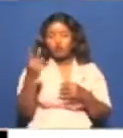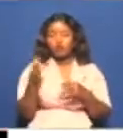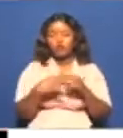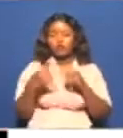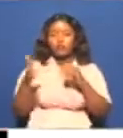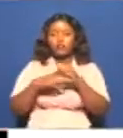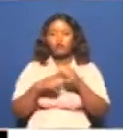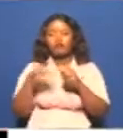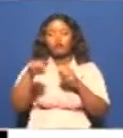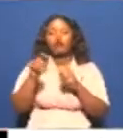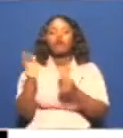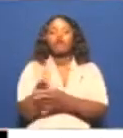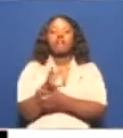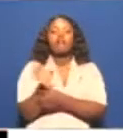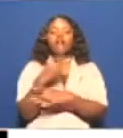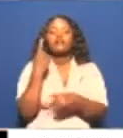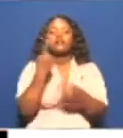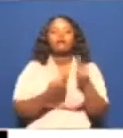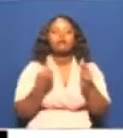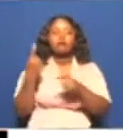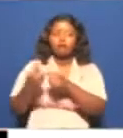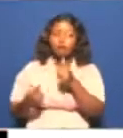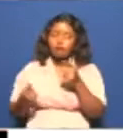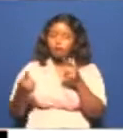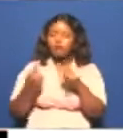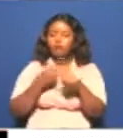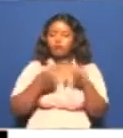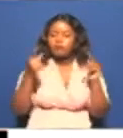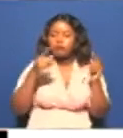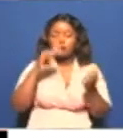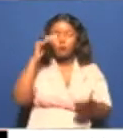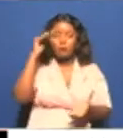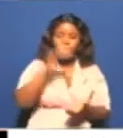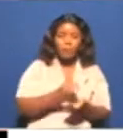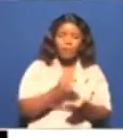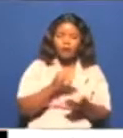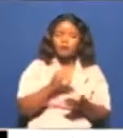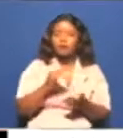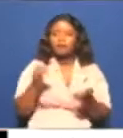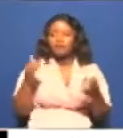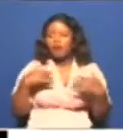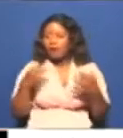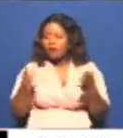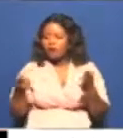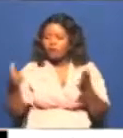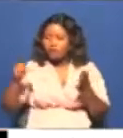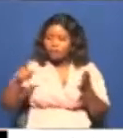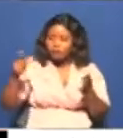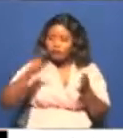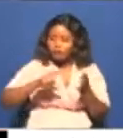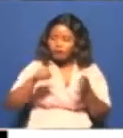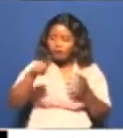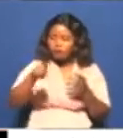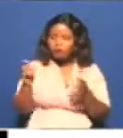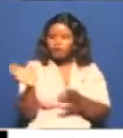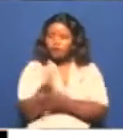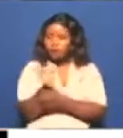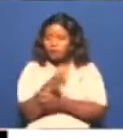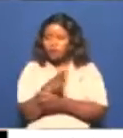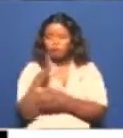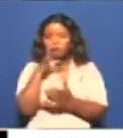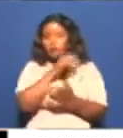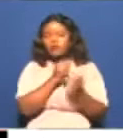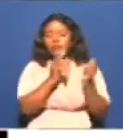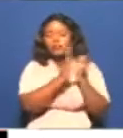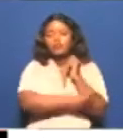fish annually. However, the declining fish stock in the lake will further increase the fish deficit in the country that currently